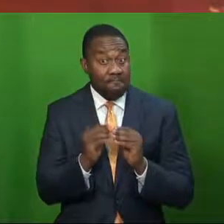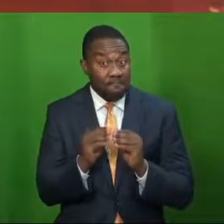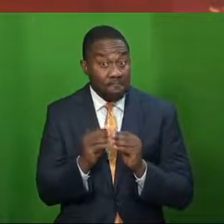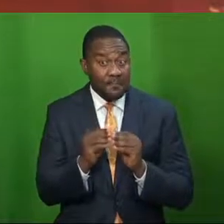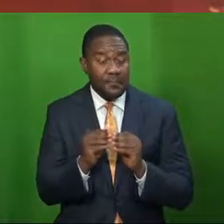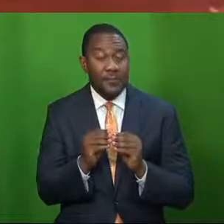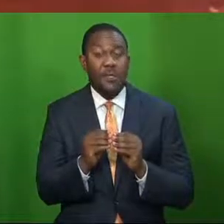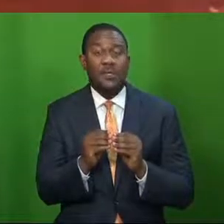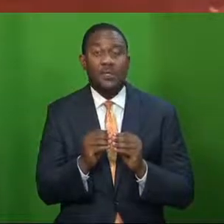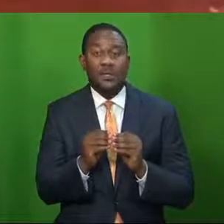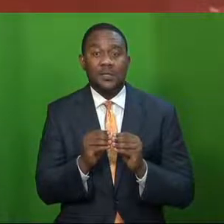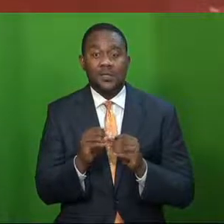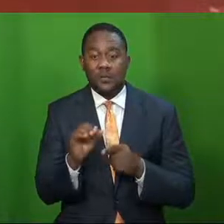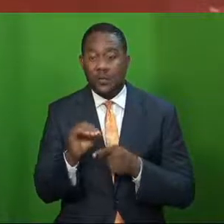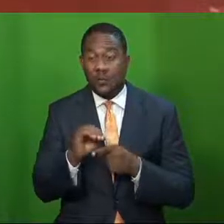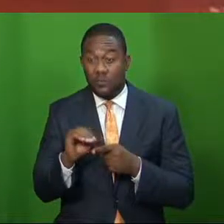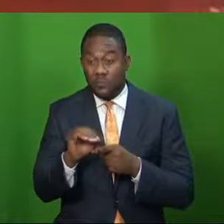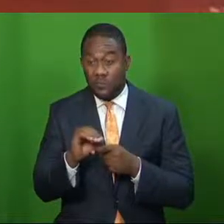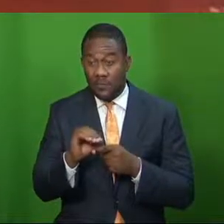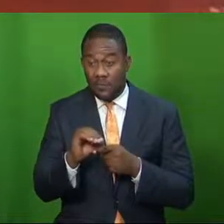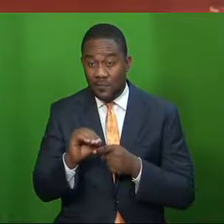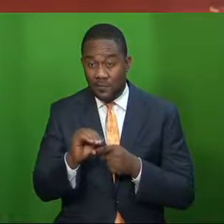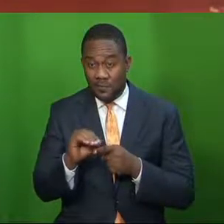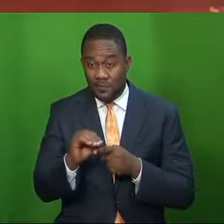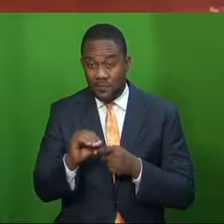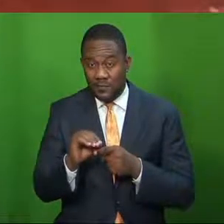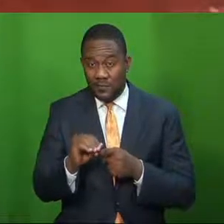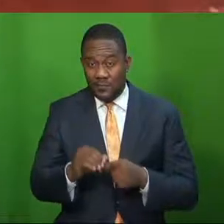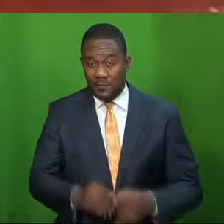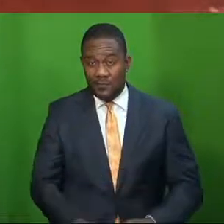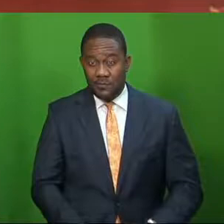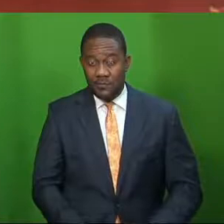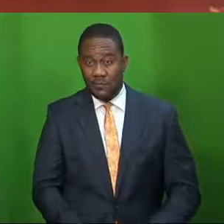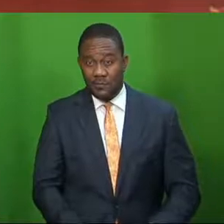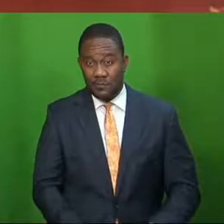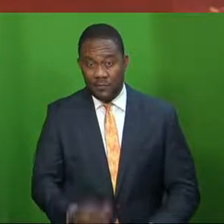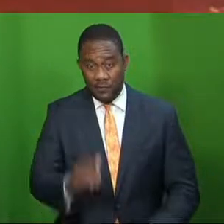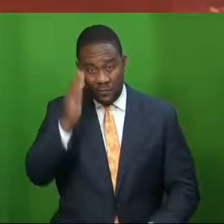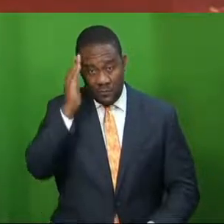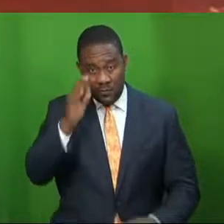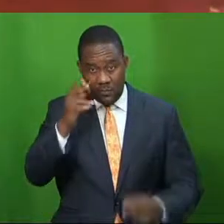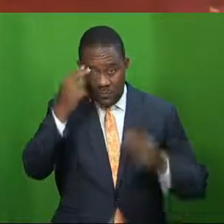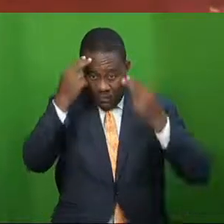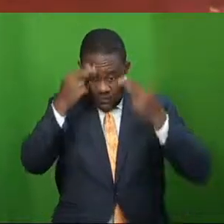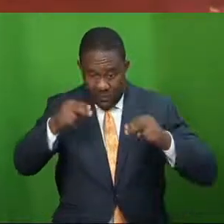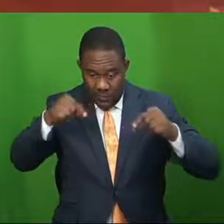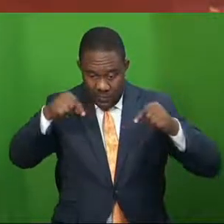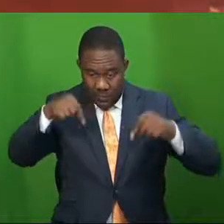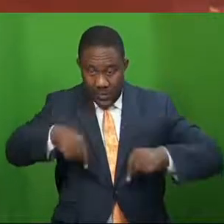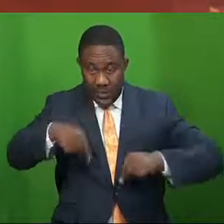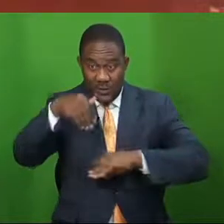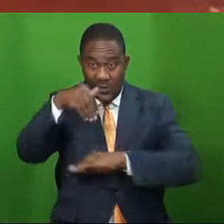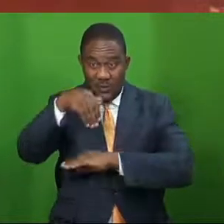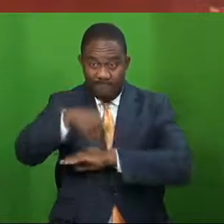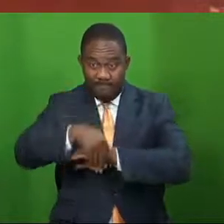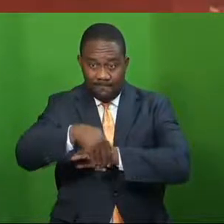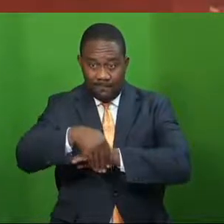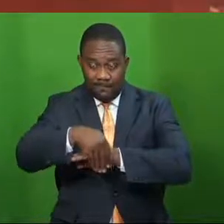organized for them. The seminar is scheduled to take place from this evening,